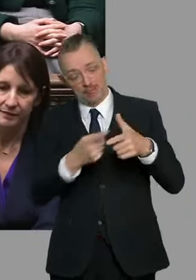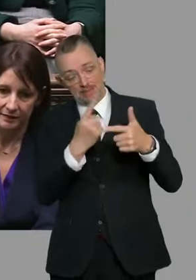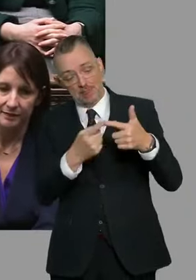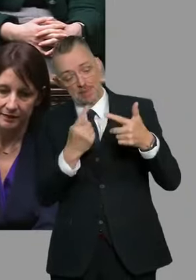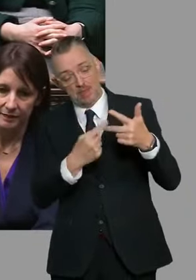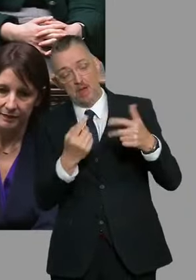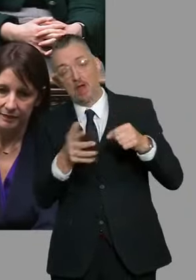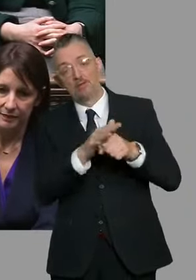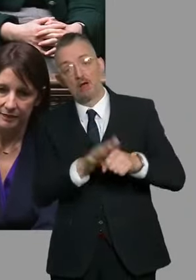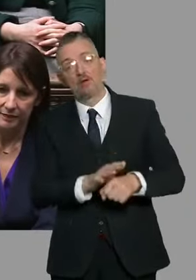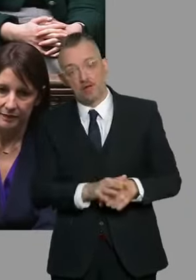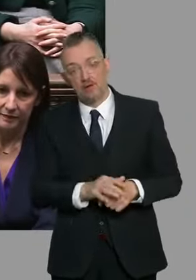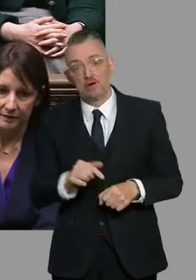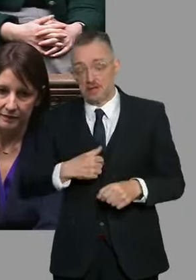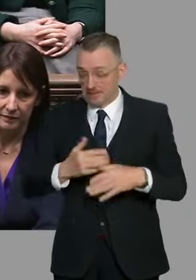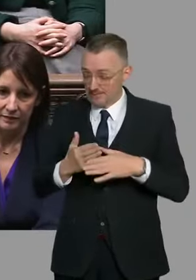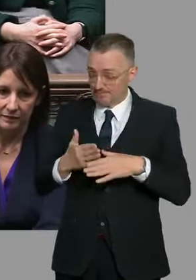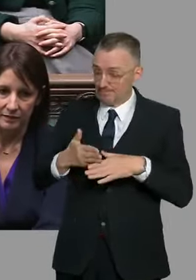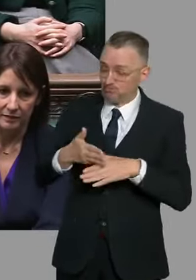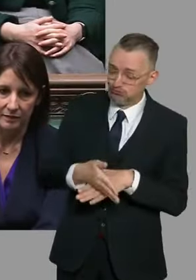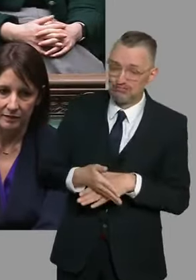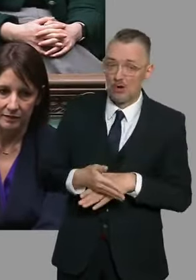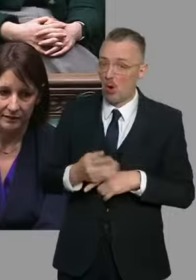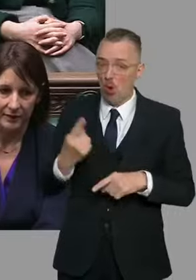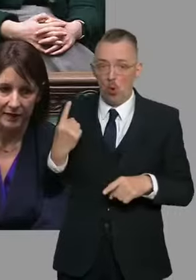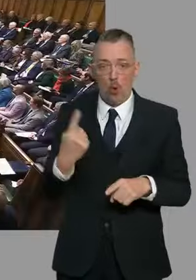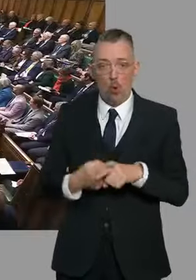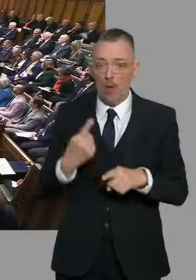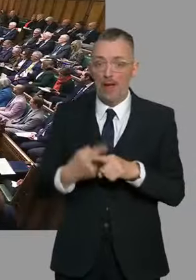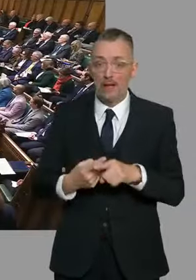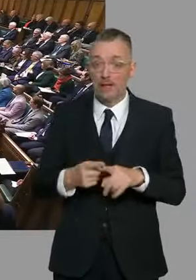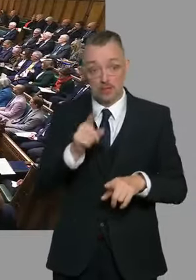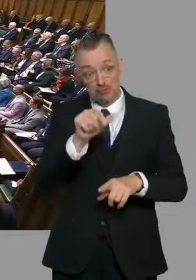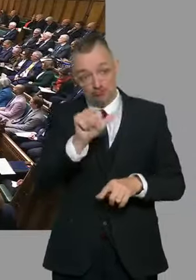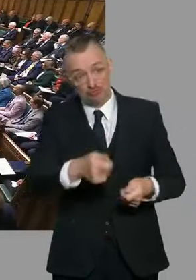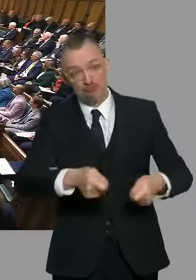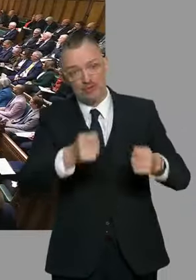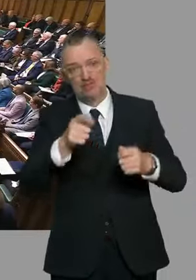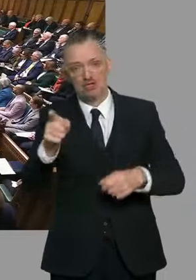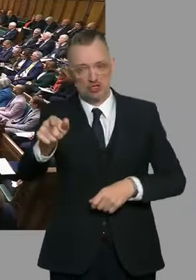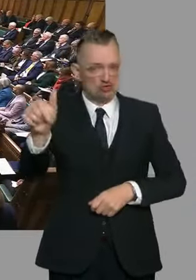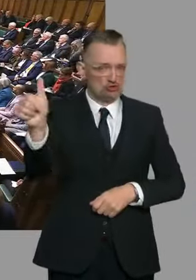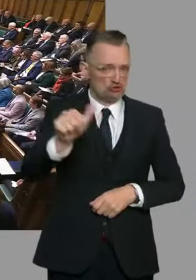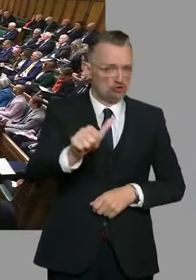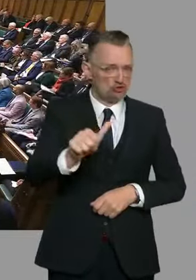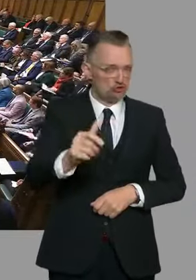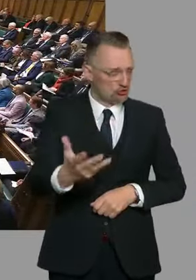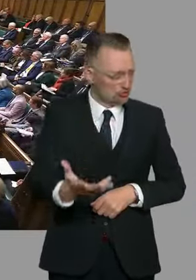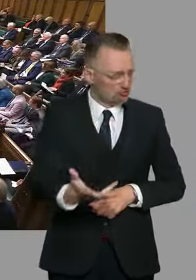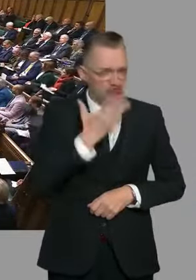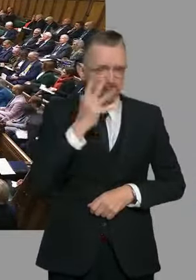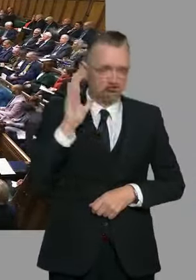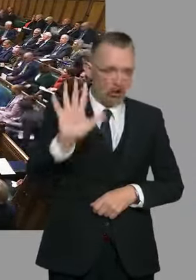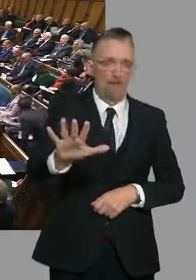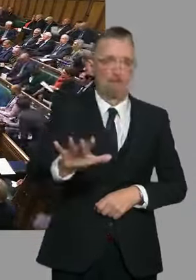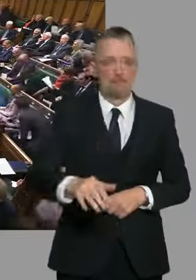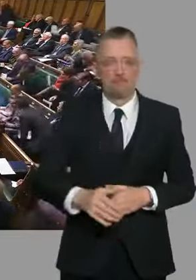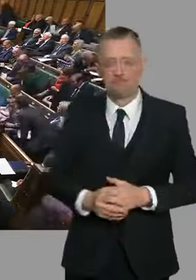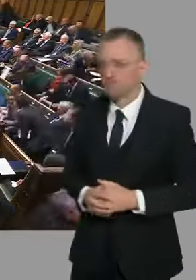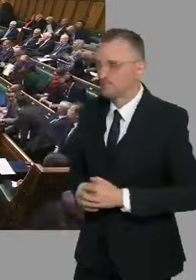possibly can. She's right to raise it. They should hang their heads in shame. That completes Prime Minister's questions.